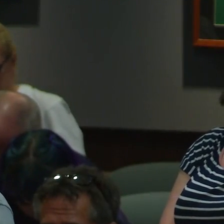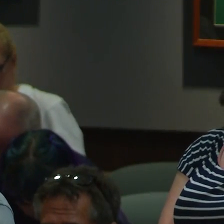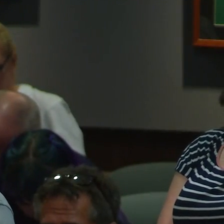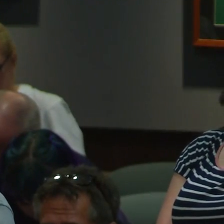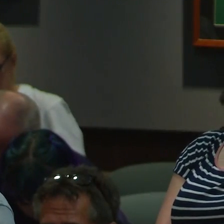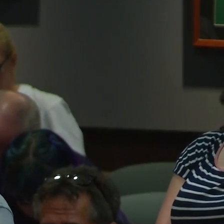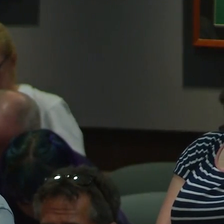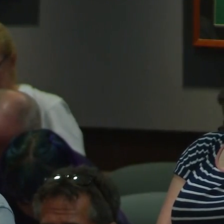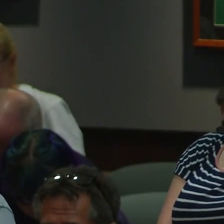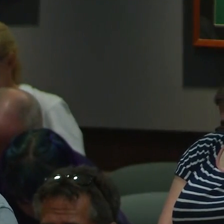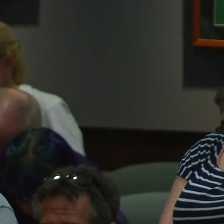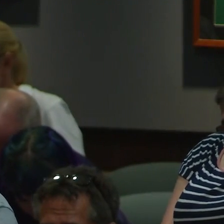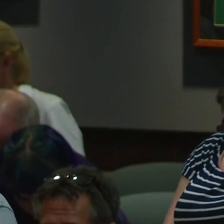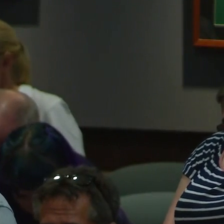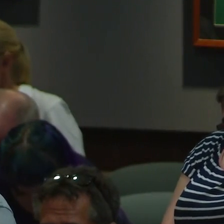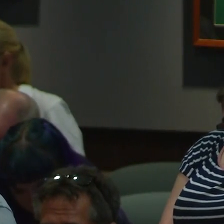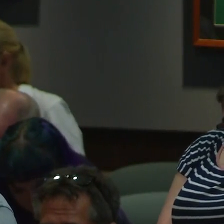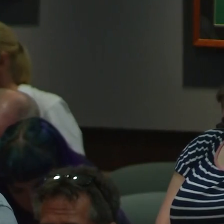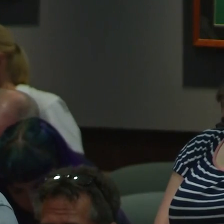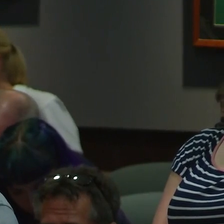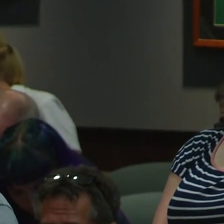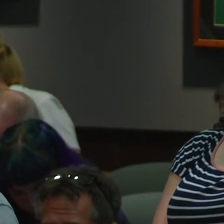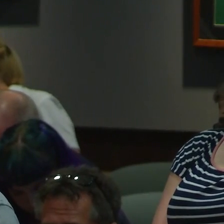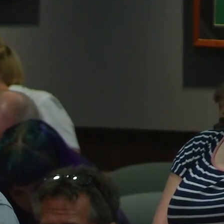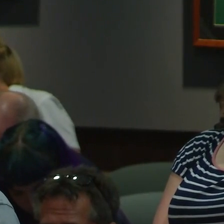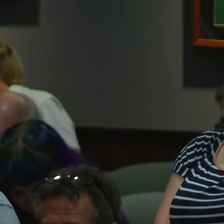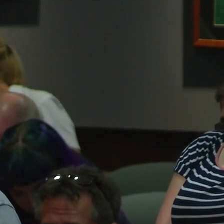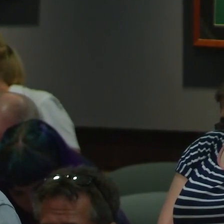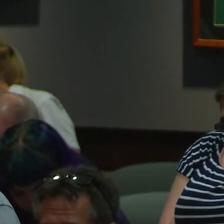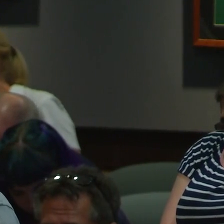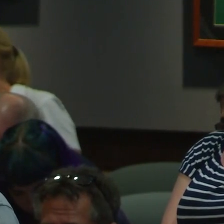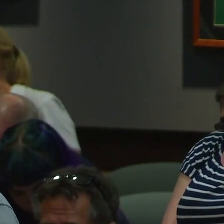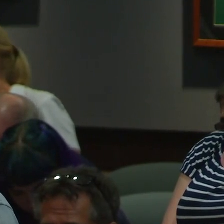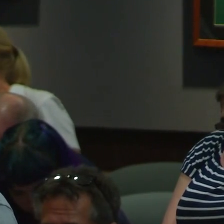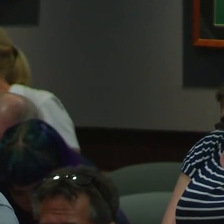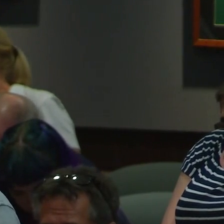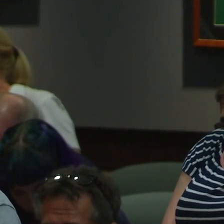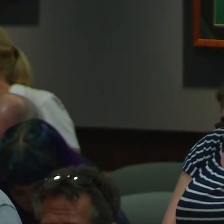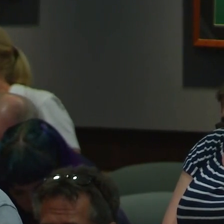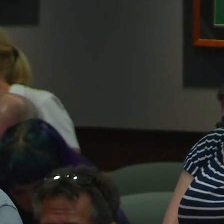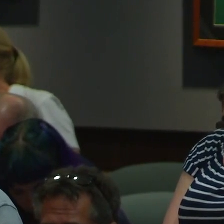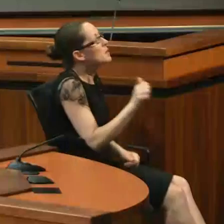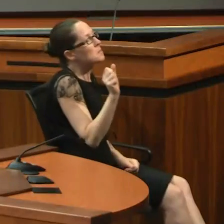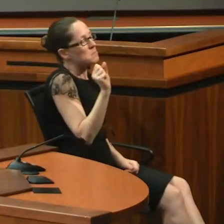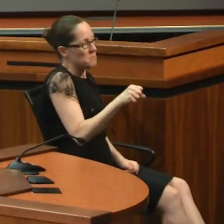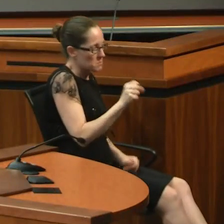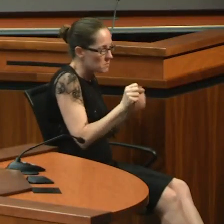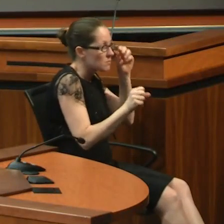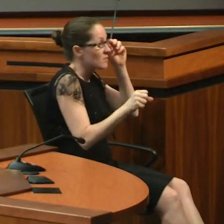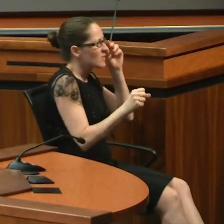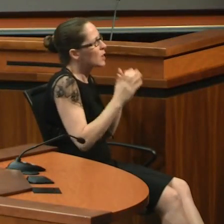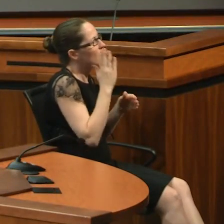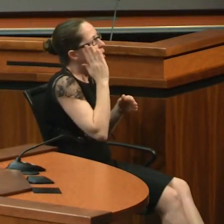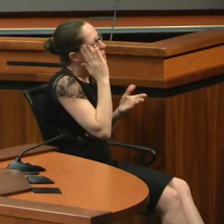it have been slightly different? It would be about the difference of about 1/10 of an inch of rain. It's about 1/10 of an inch of rain to